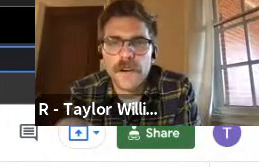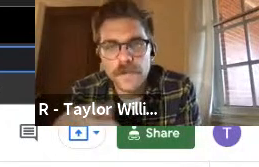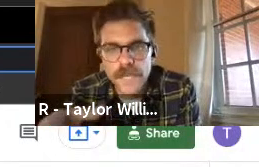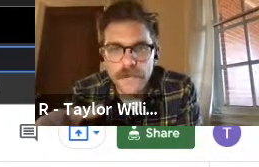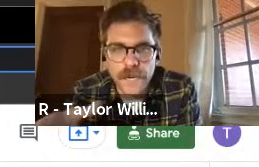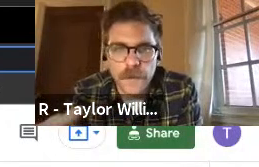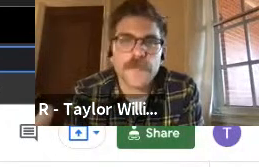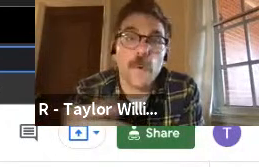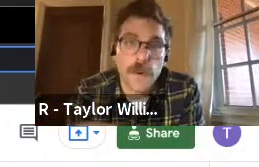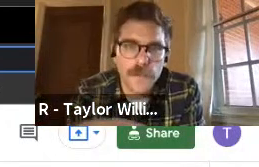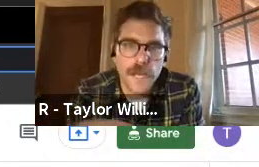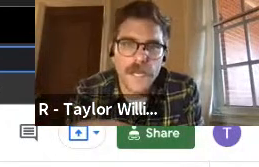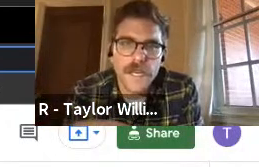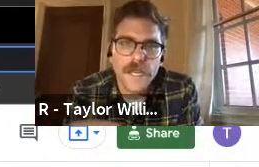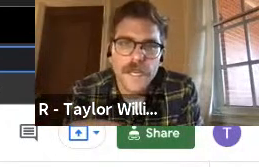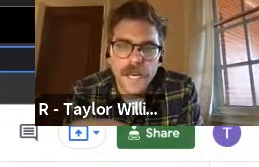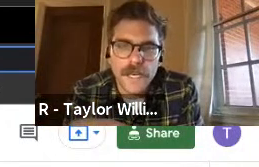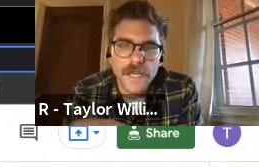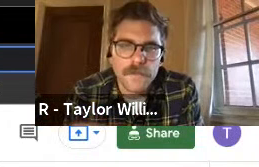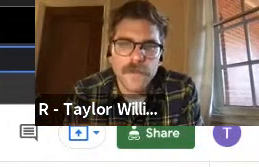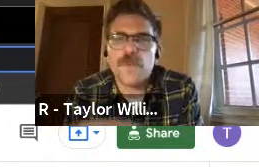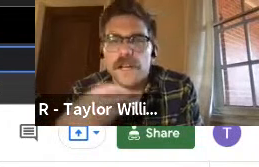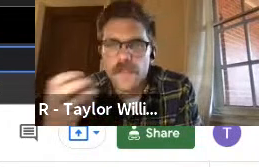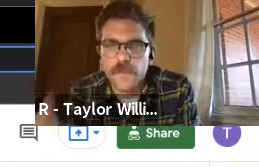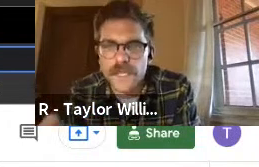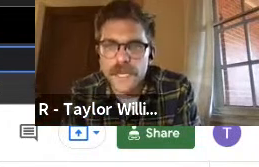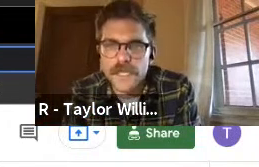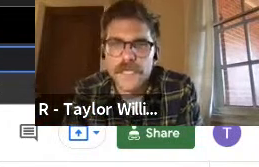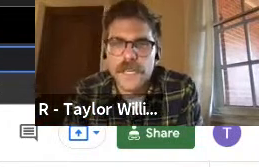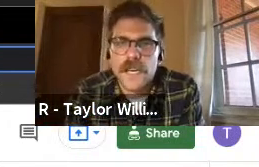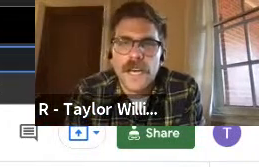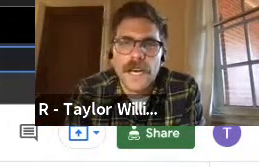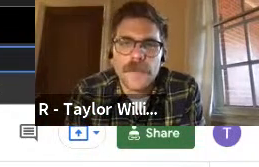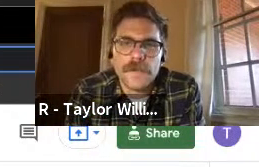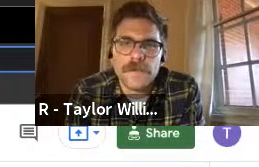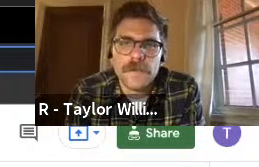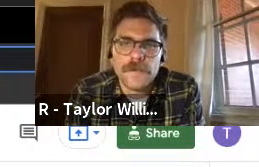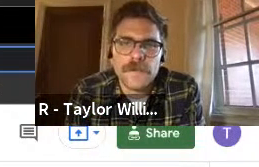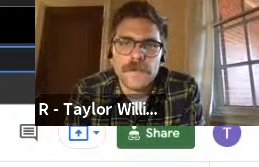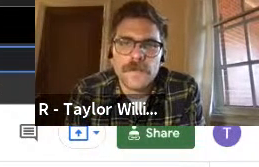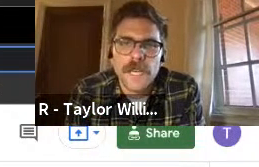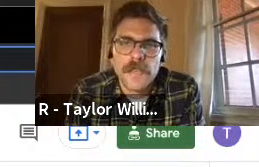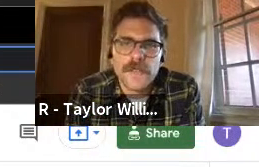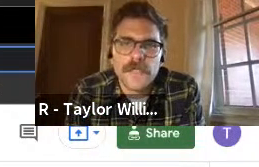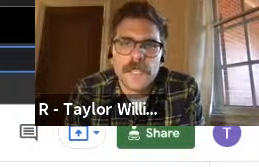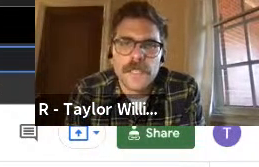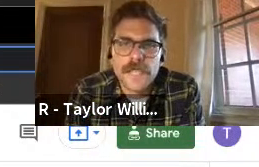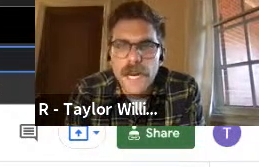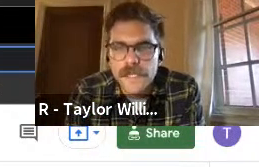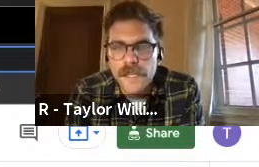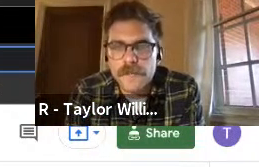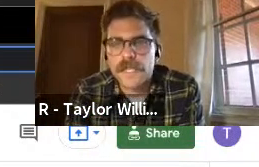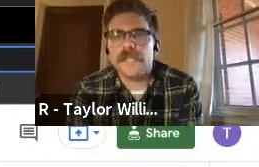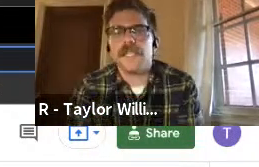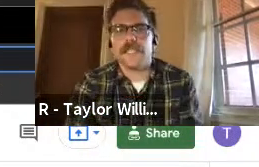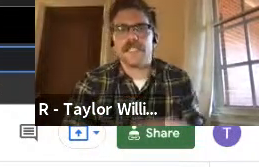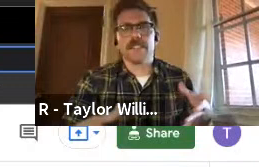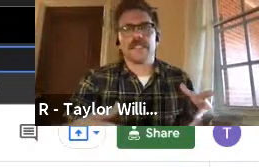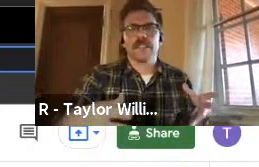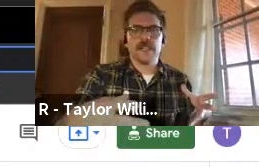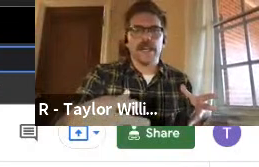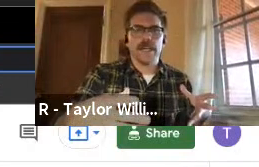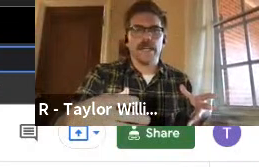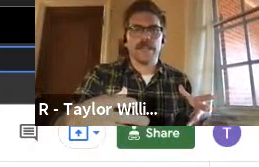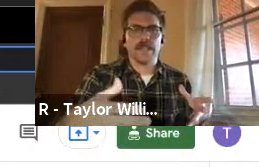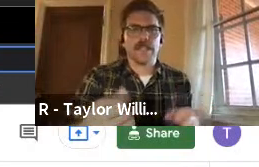Josie and Carb staff can help support on that and be brought into the process. And the status column here